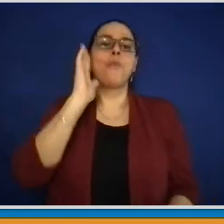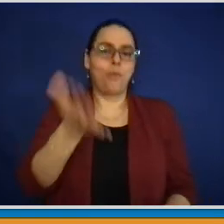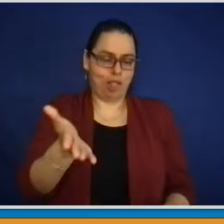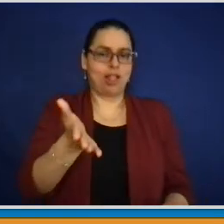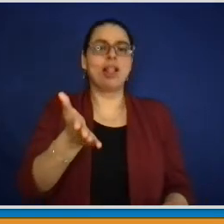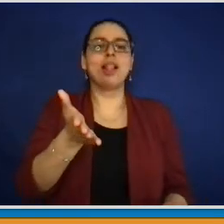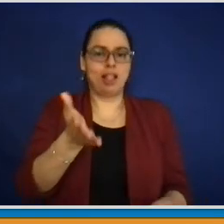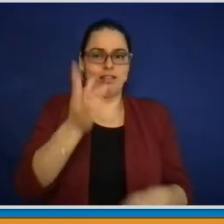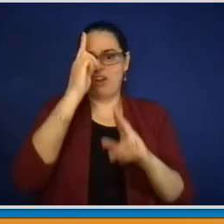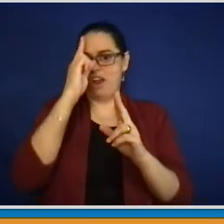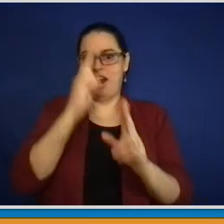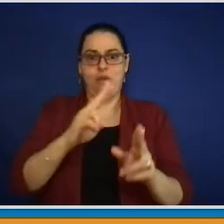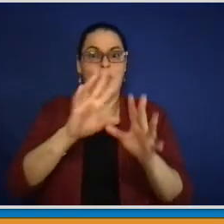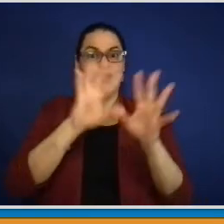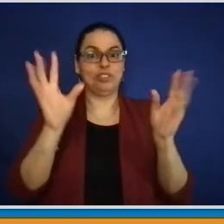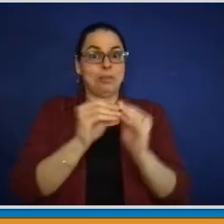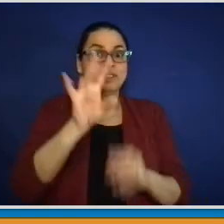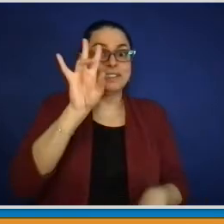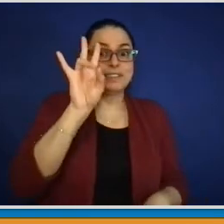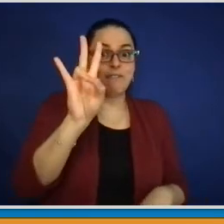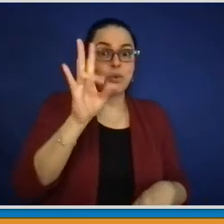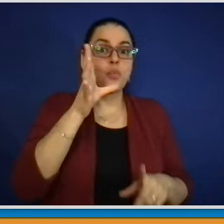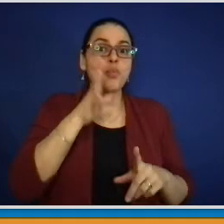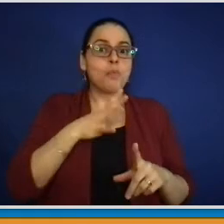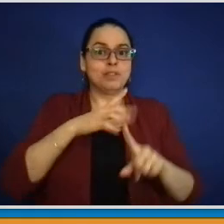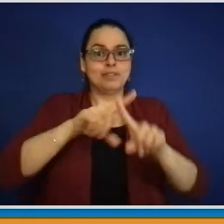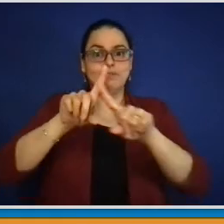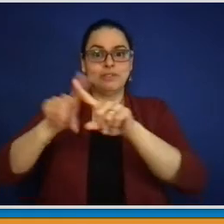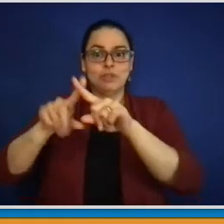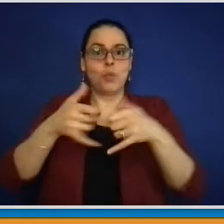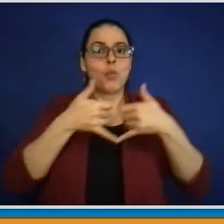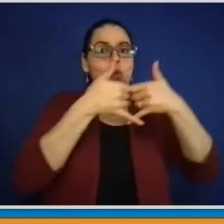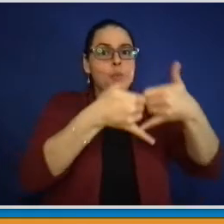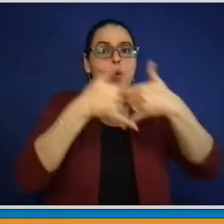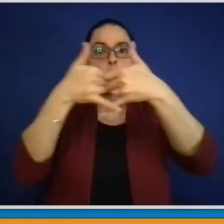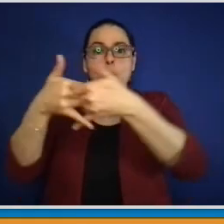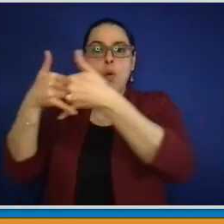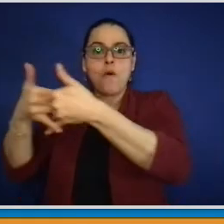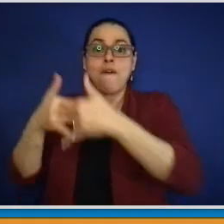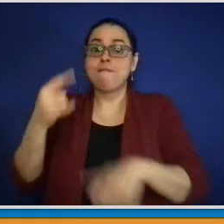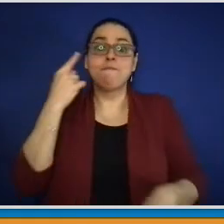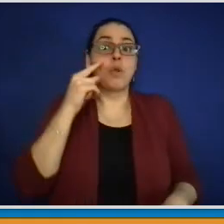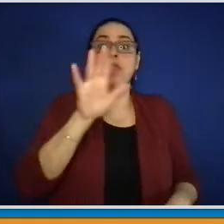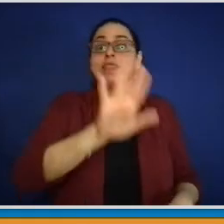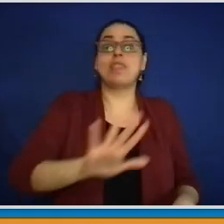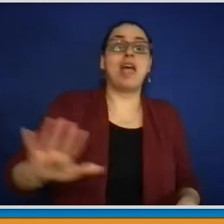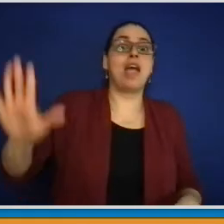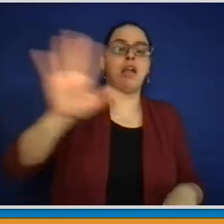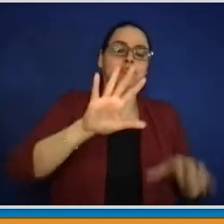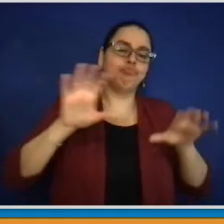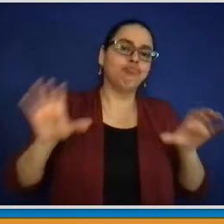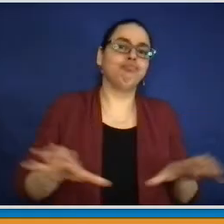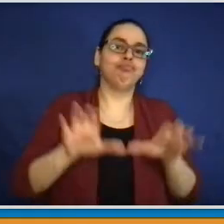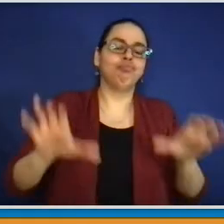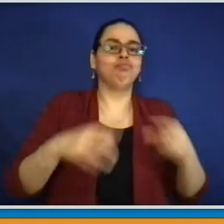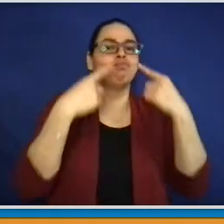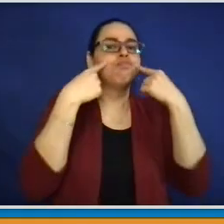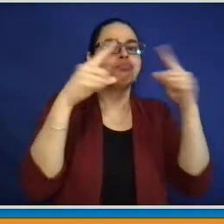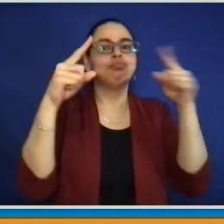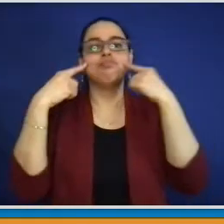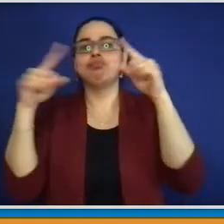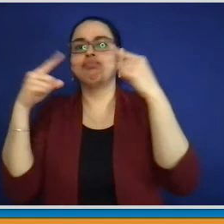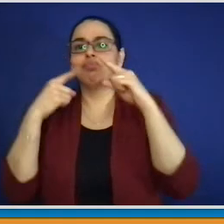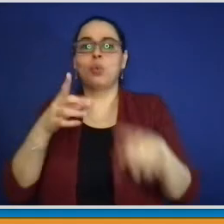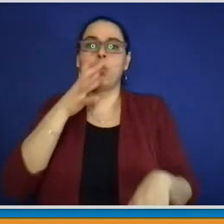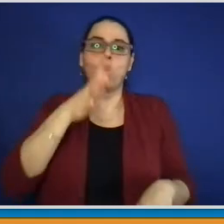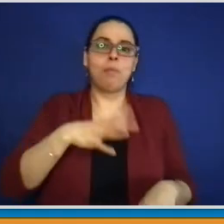women for a variety of their different accomplishments in the county. Those that have been involved in health and wellness will receive the Healing Hands designation.